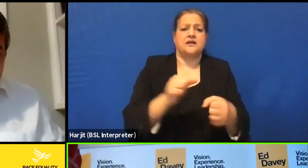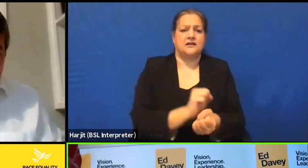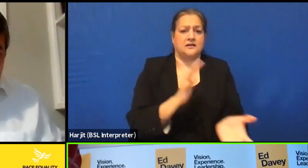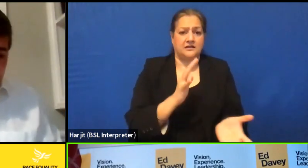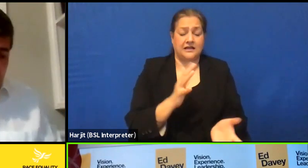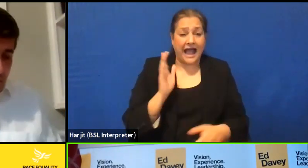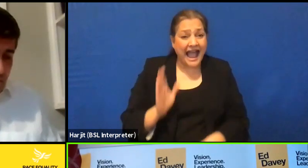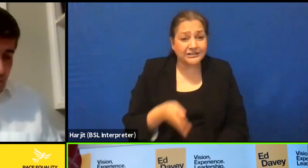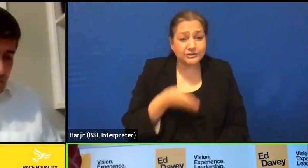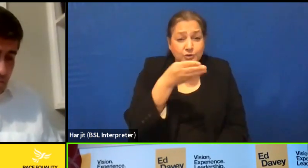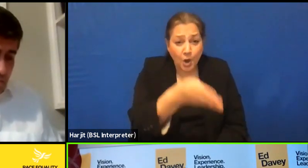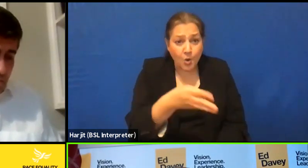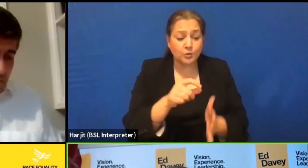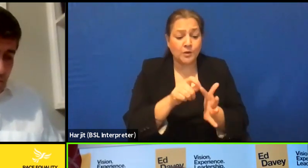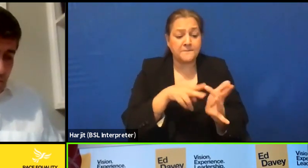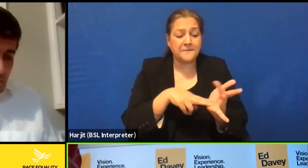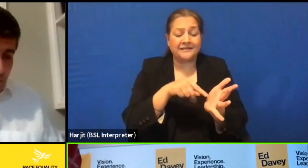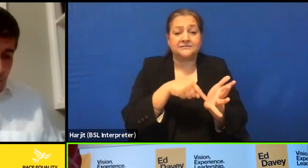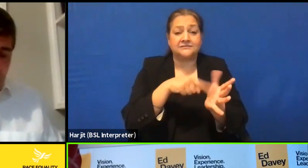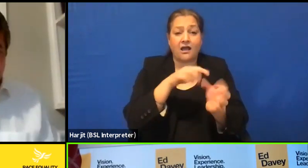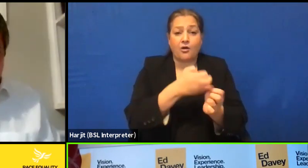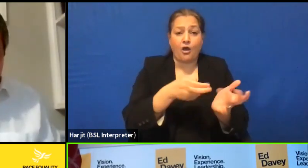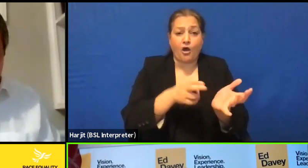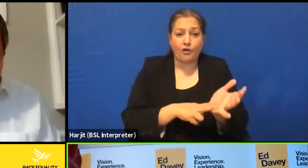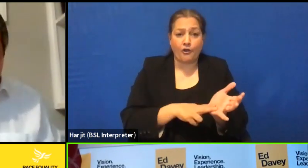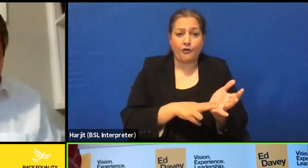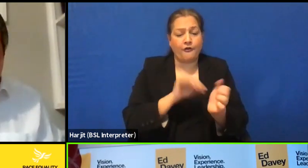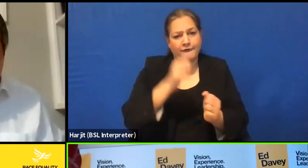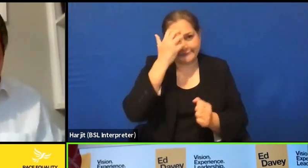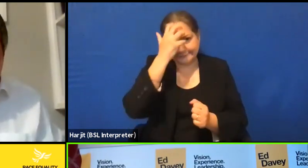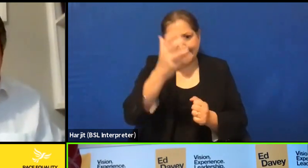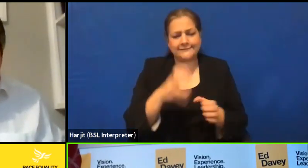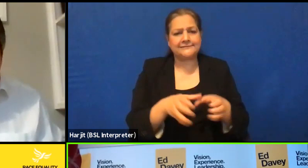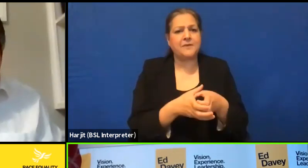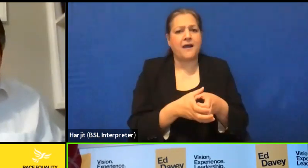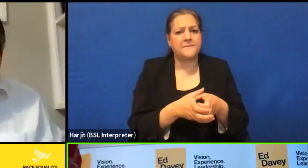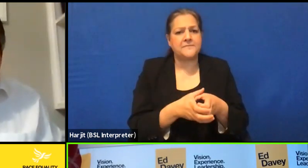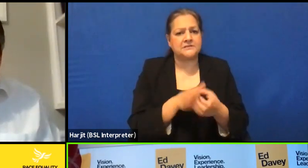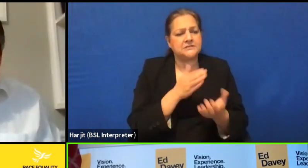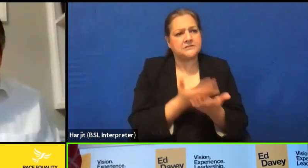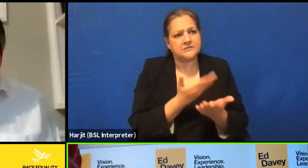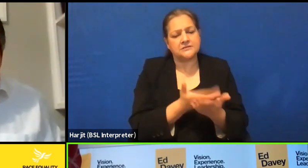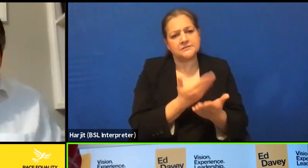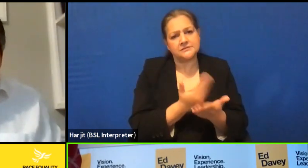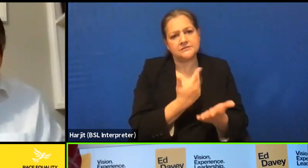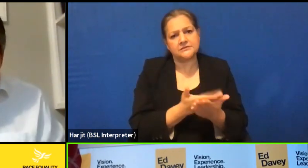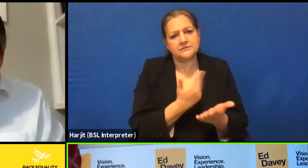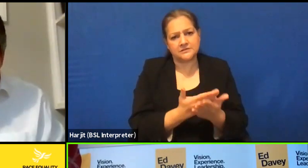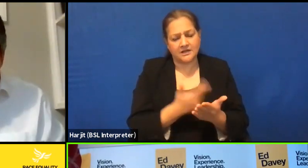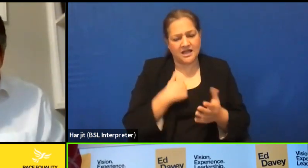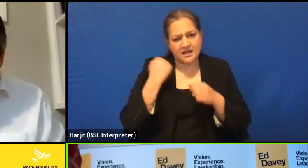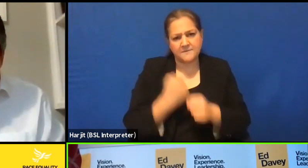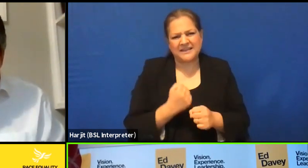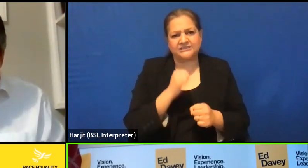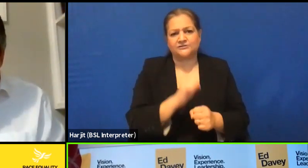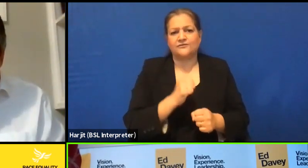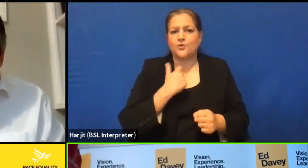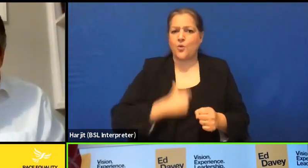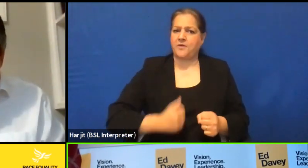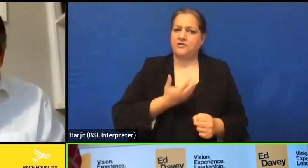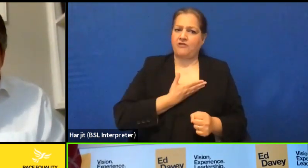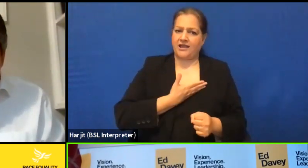Pentagon to do it. I had to go to the State Department. And because I showed commitment for human rights for that community, someone from